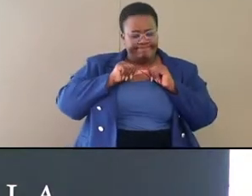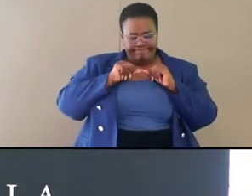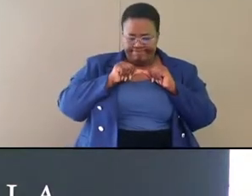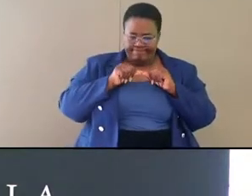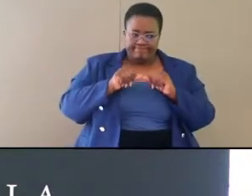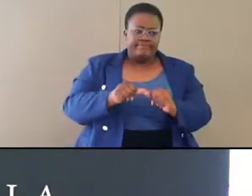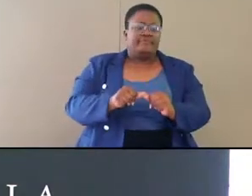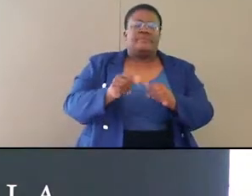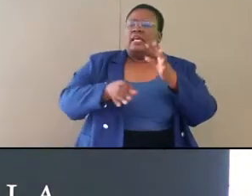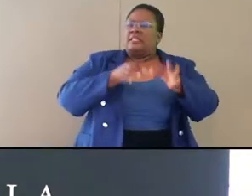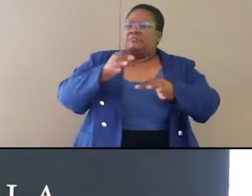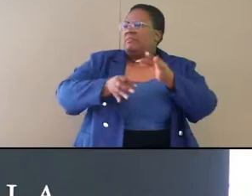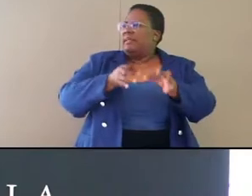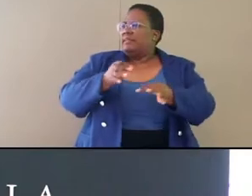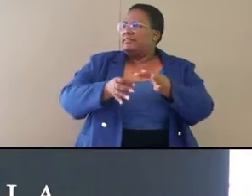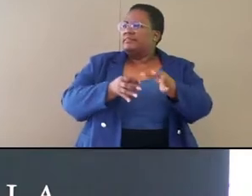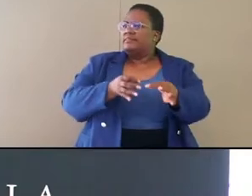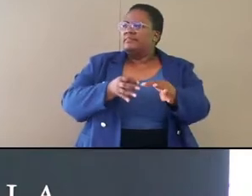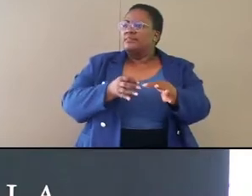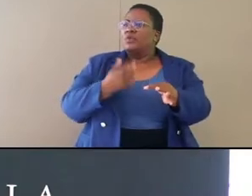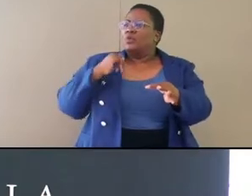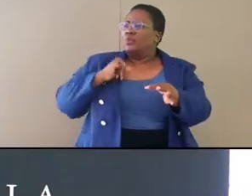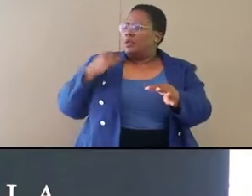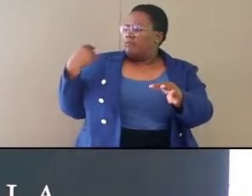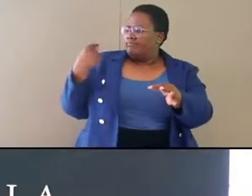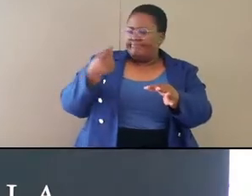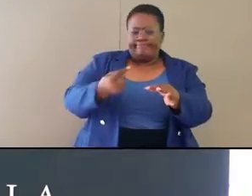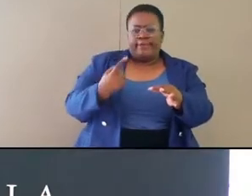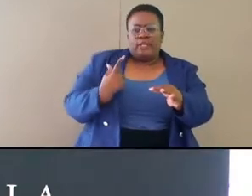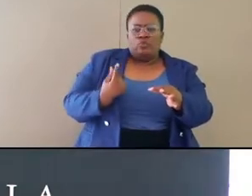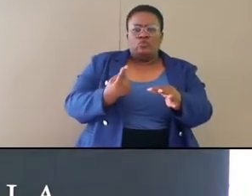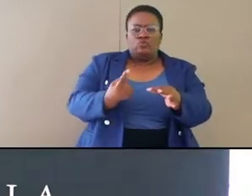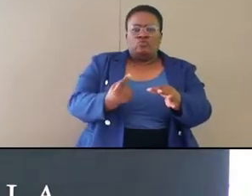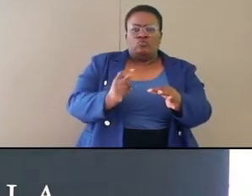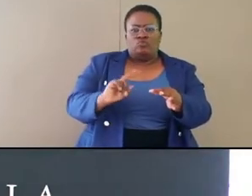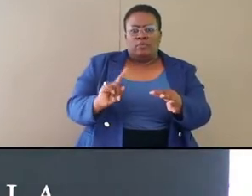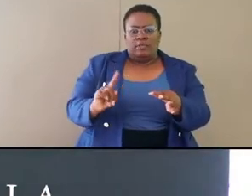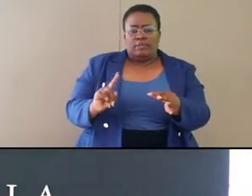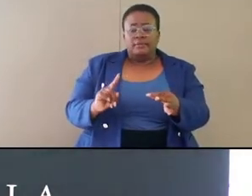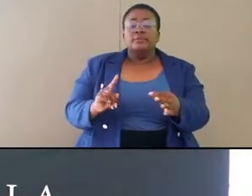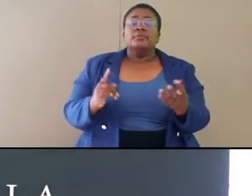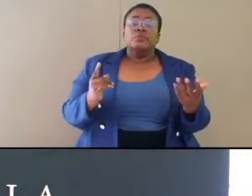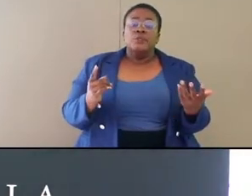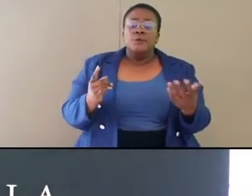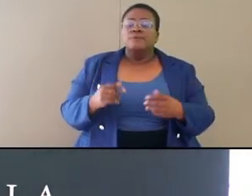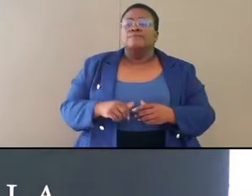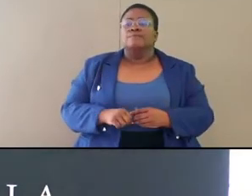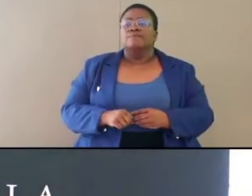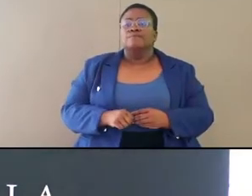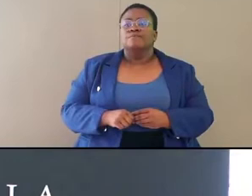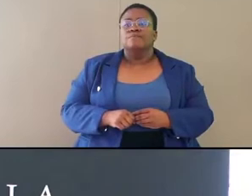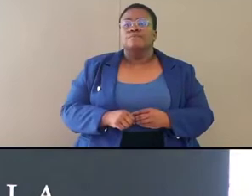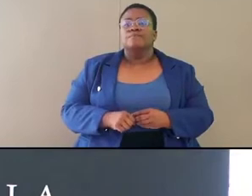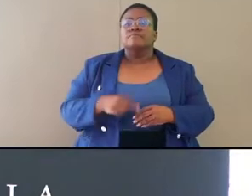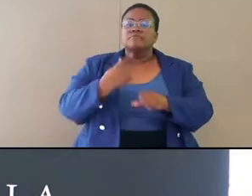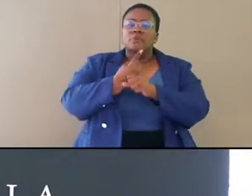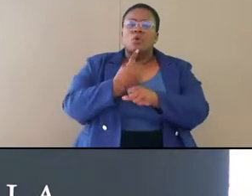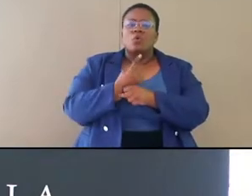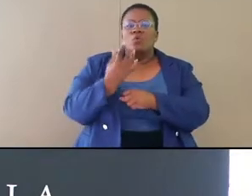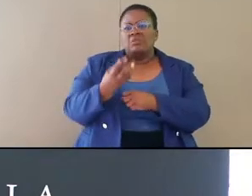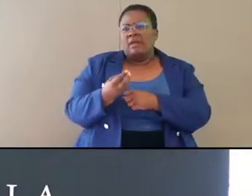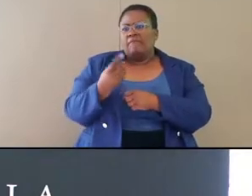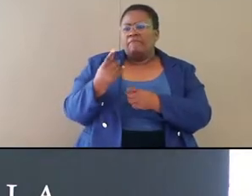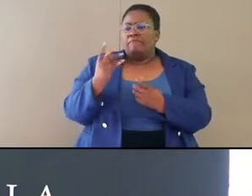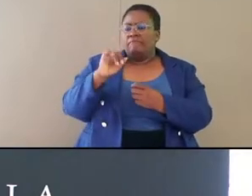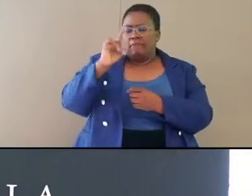explain what is it that we have done today. And those, I always have this thing